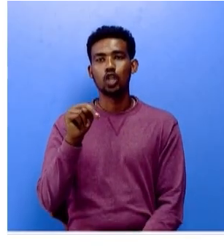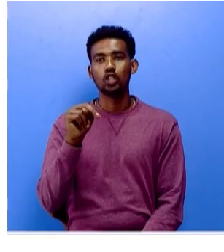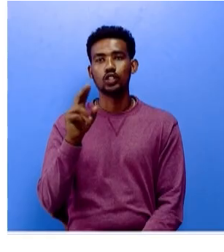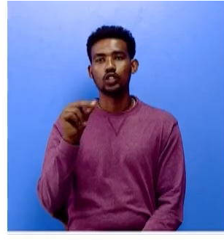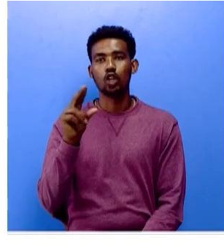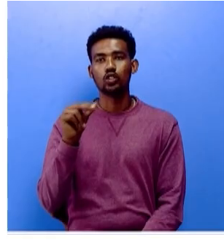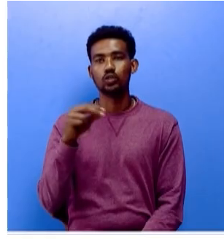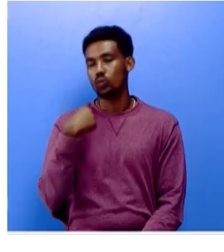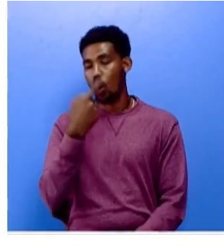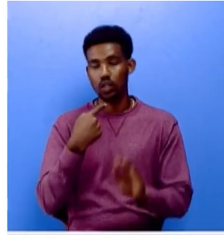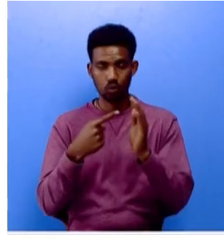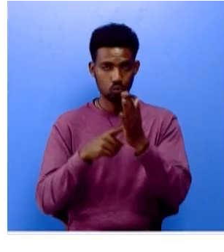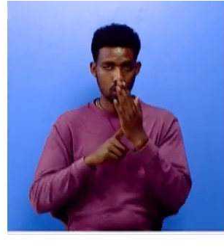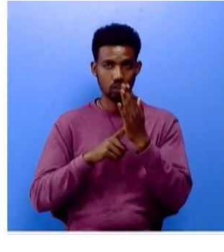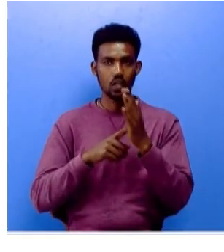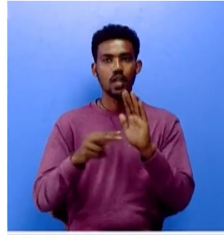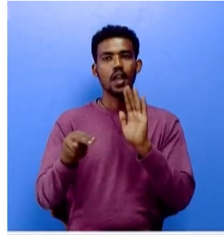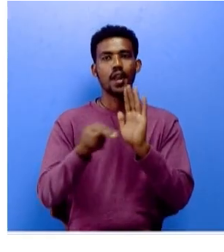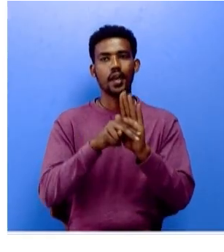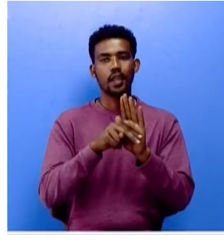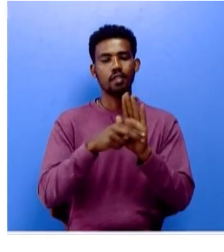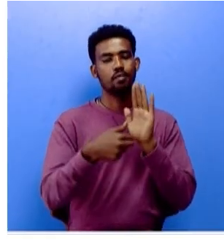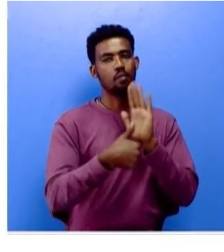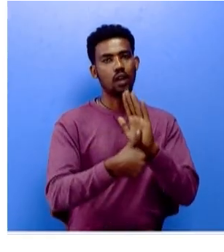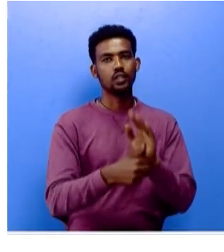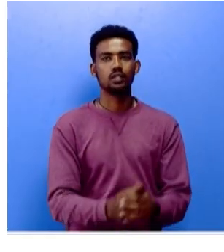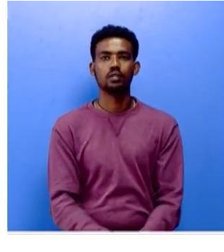it? The negative marker here.